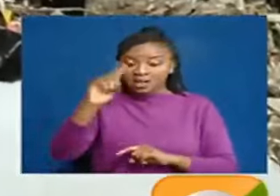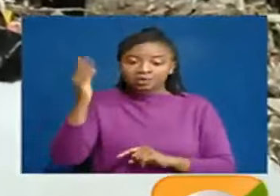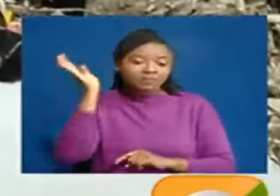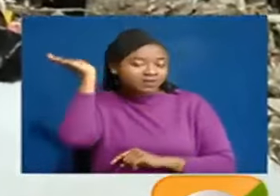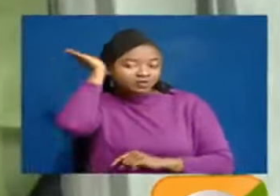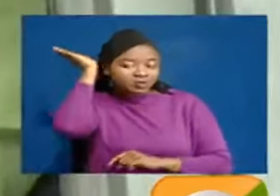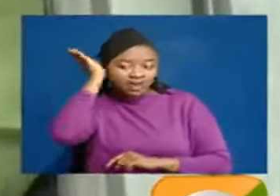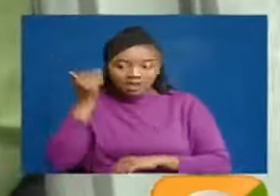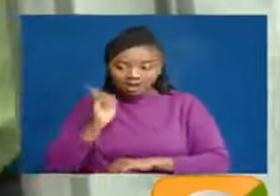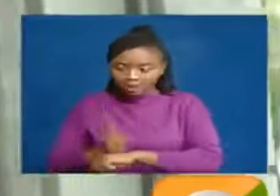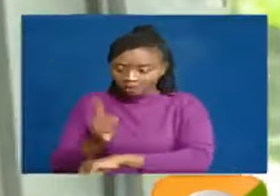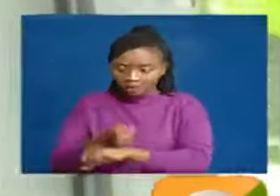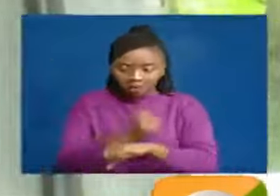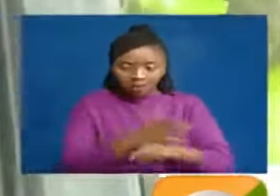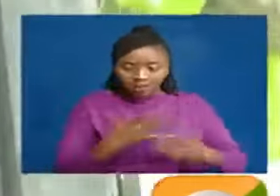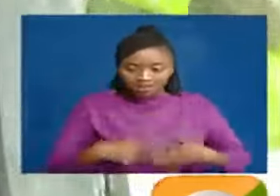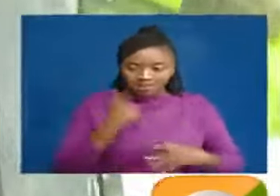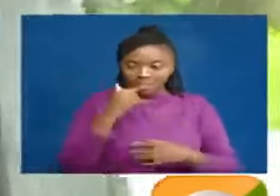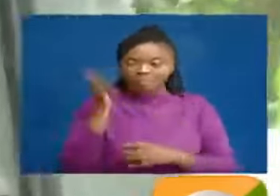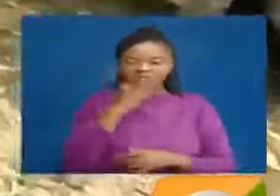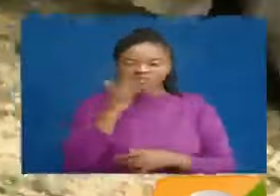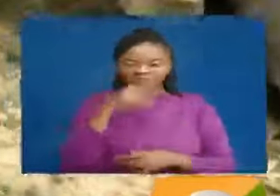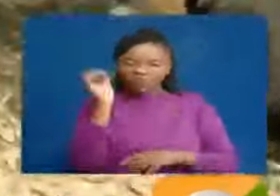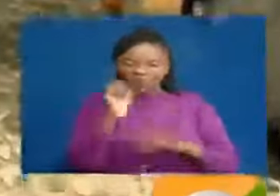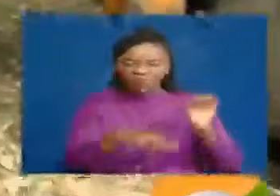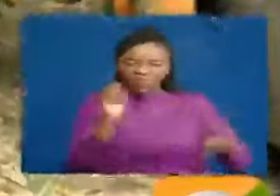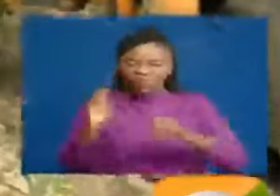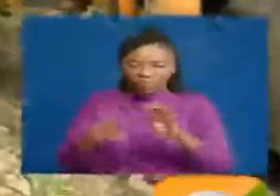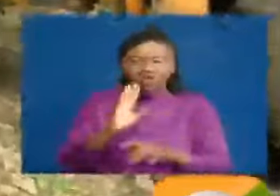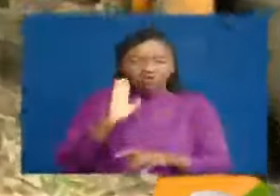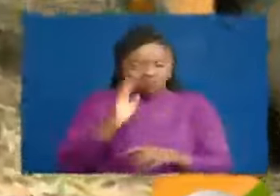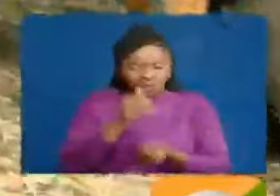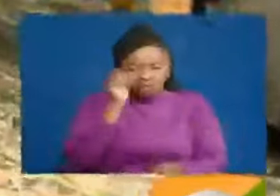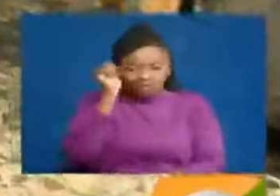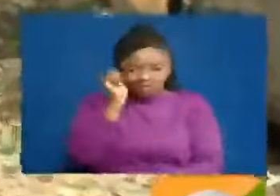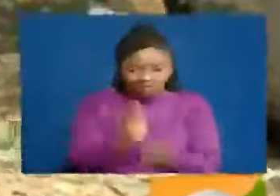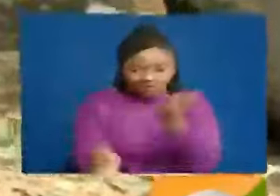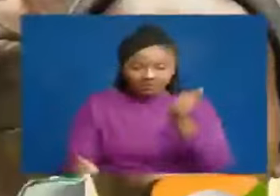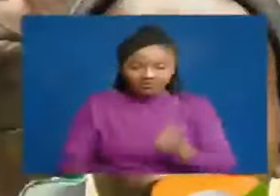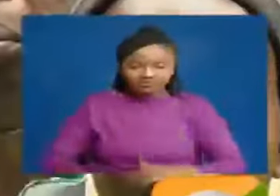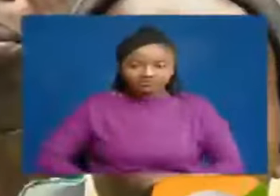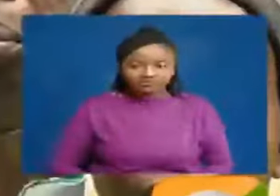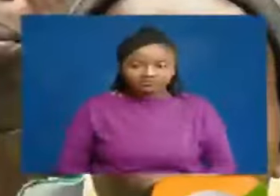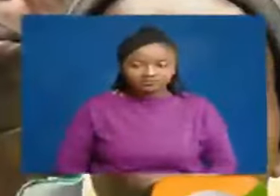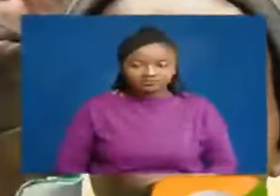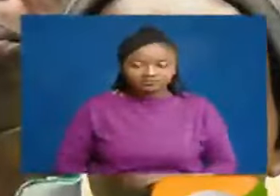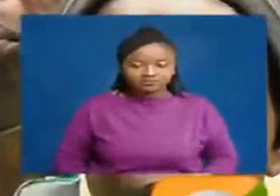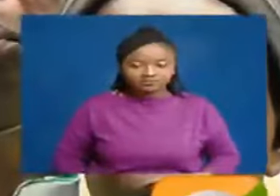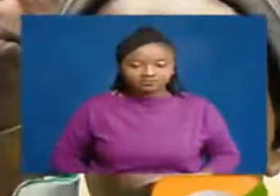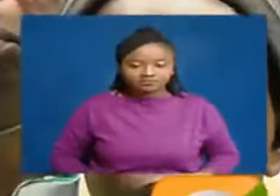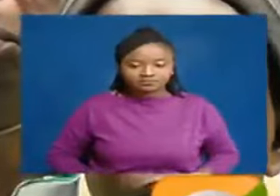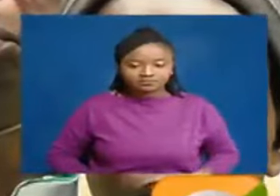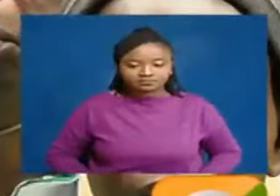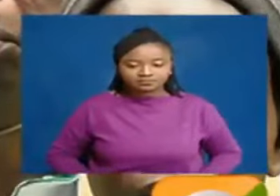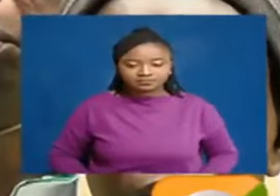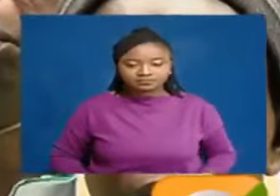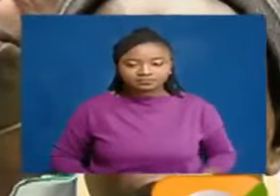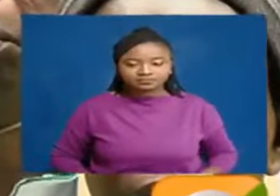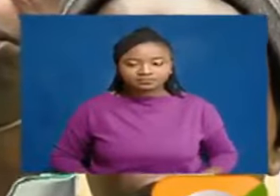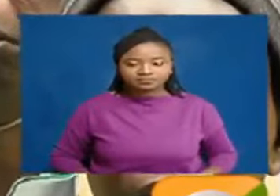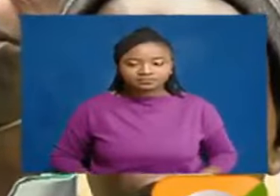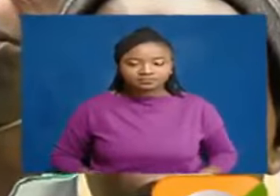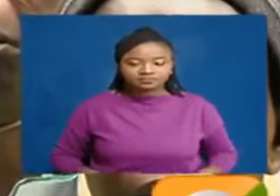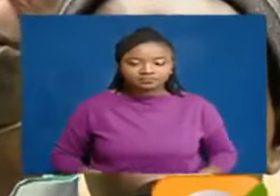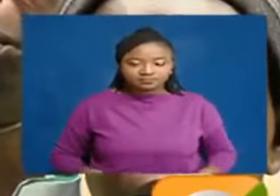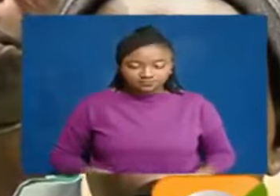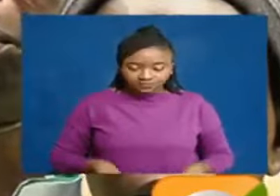akiwaonya wale wanaochafua mito na mazingira kuwa sheria itatumika. We have put on notice the polluters